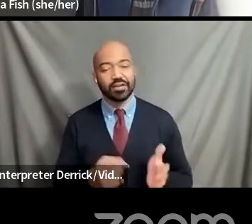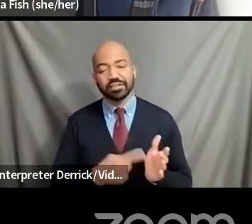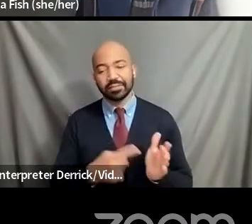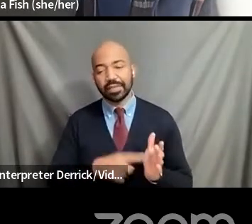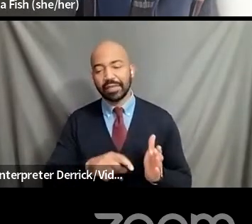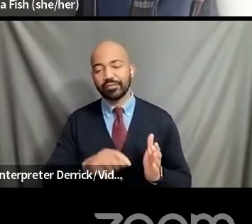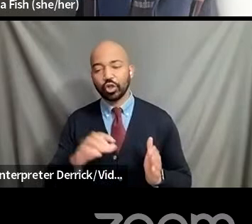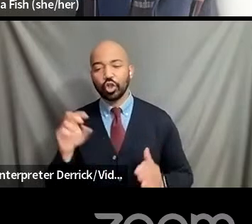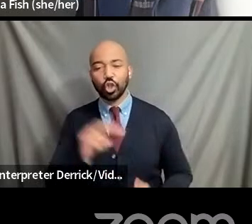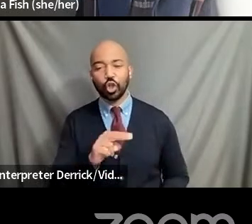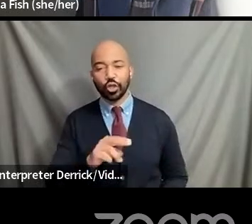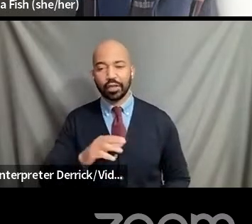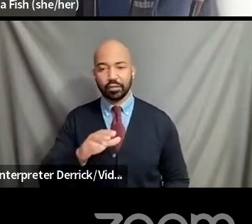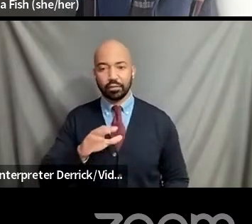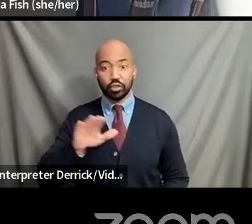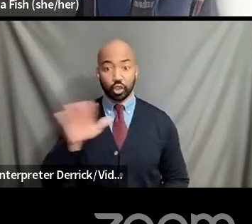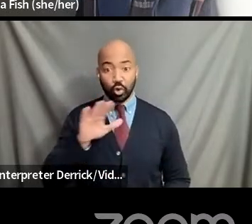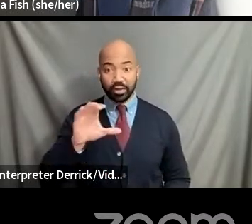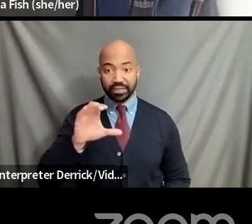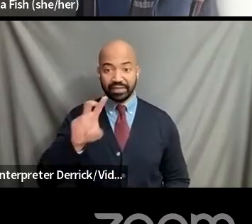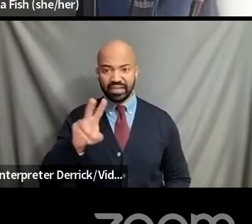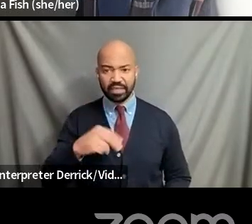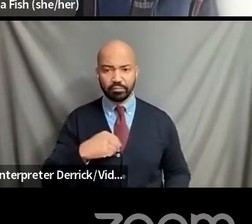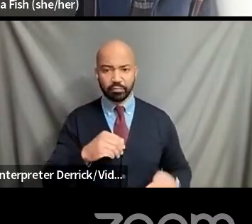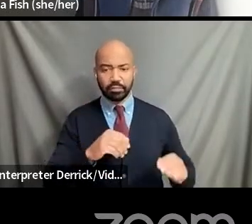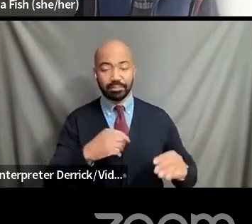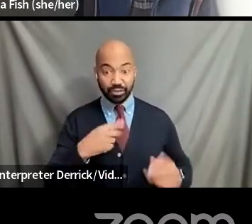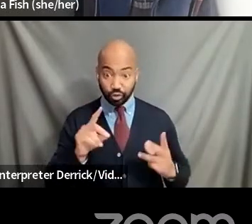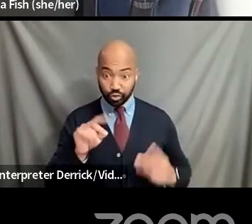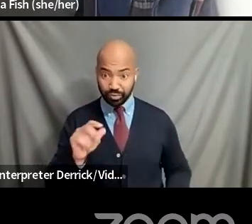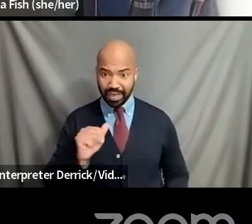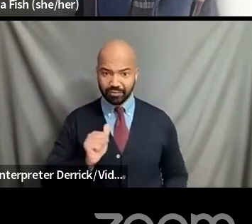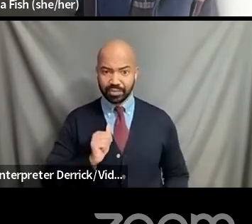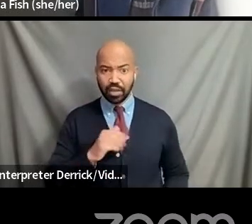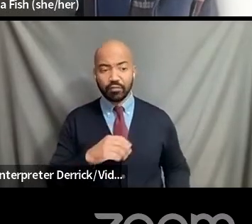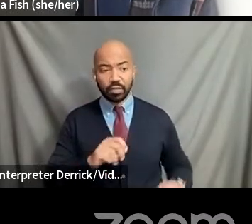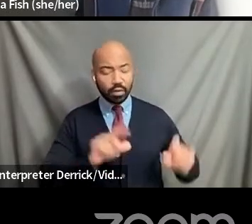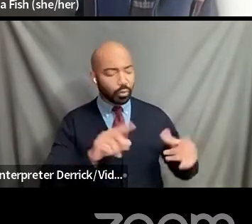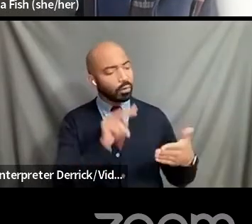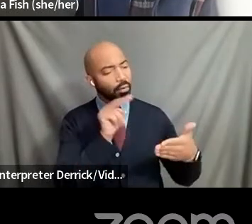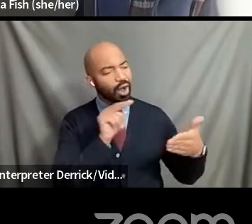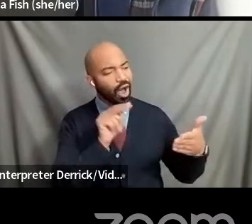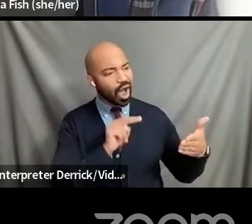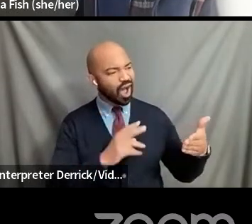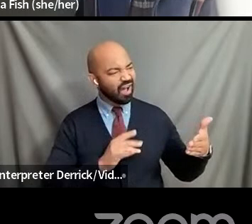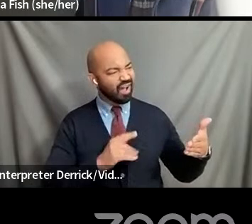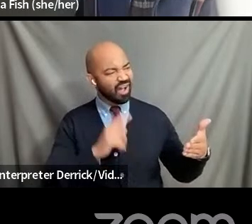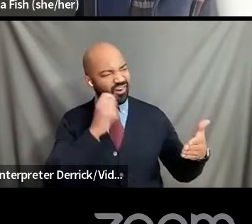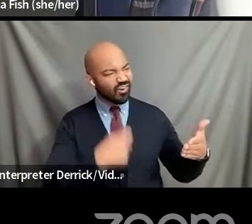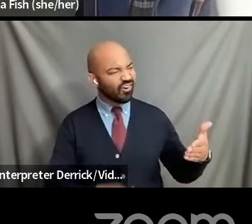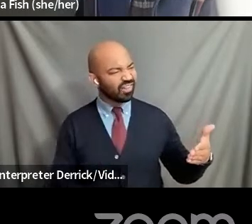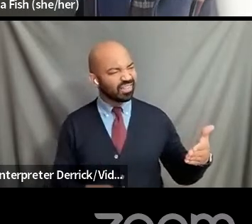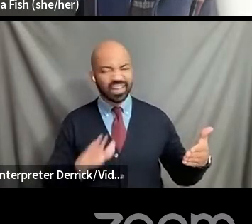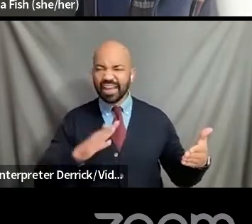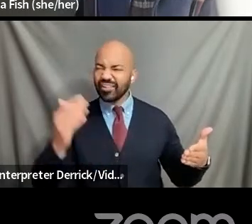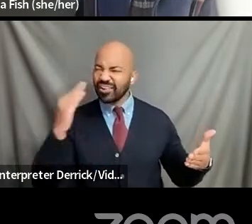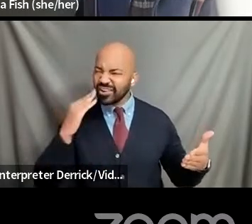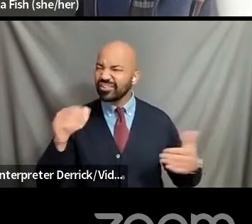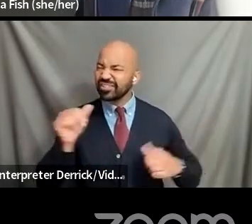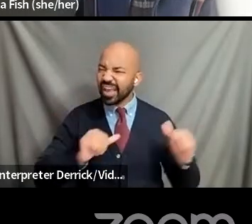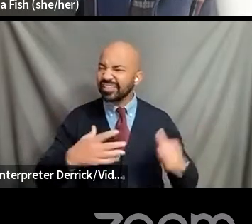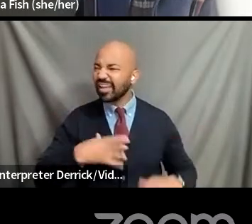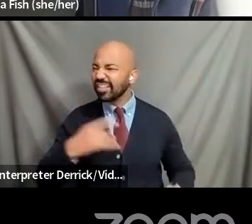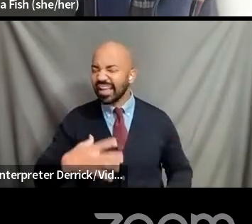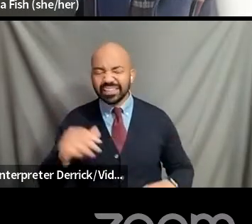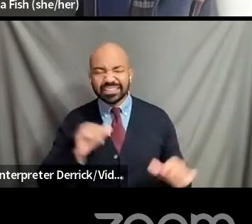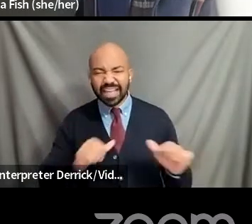what I do sometimes. Like, yeah, this is pretty cool. For someone who never knew anything about science, didn't like science before,